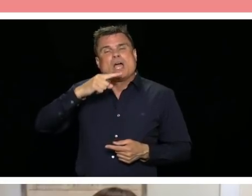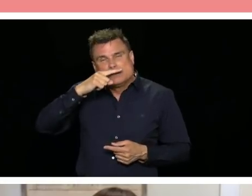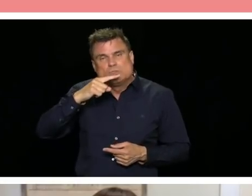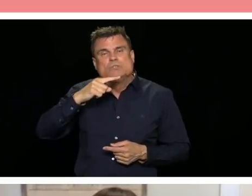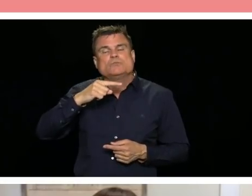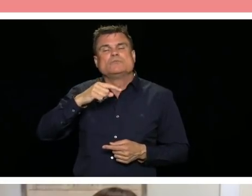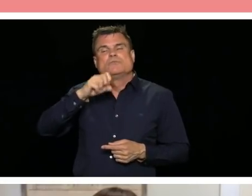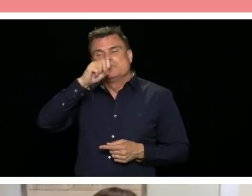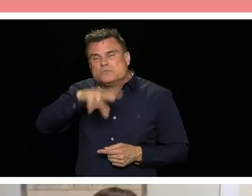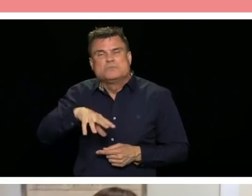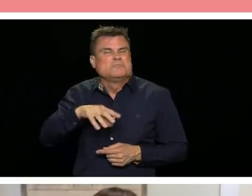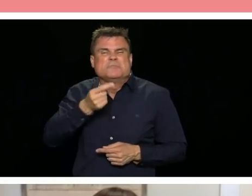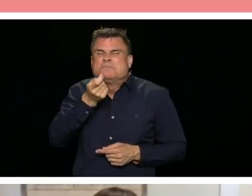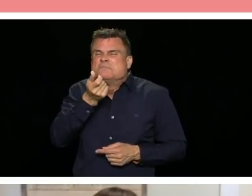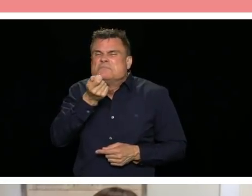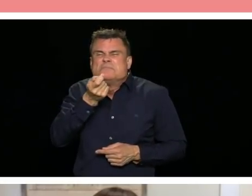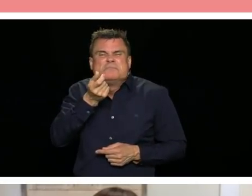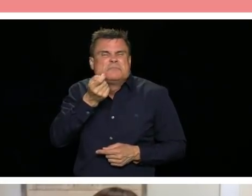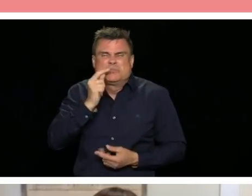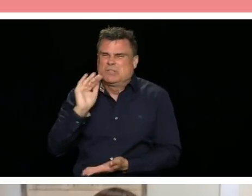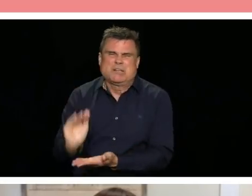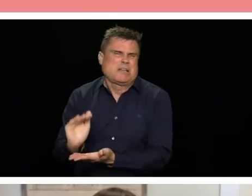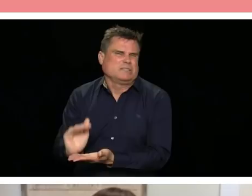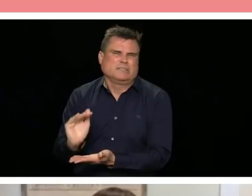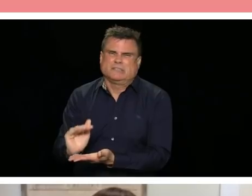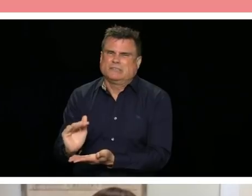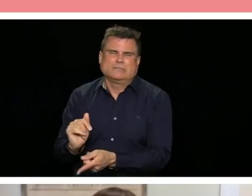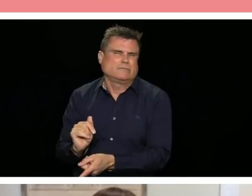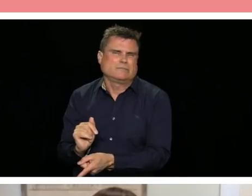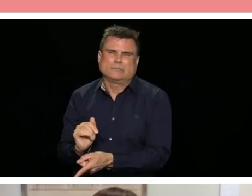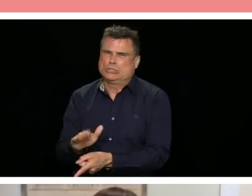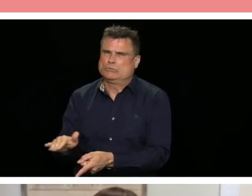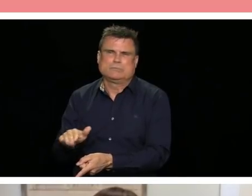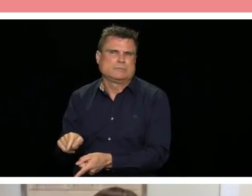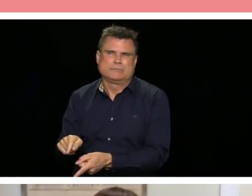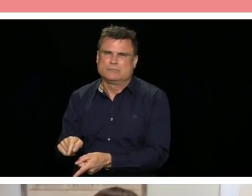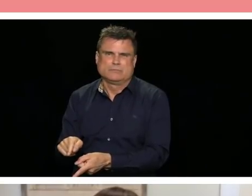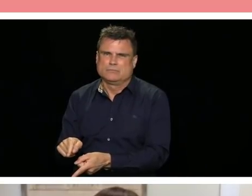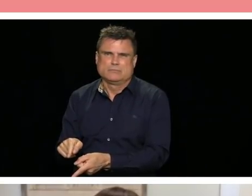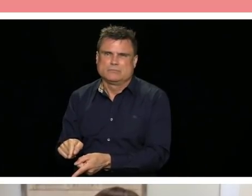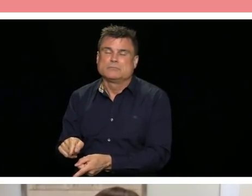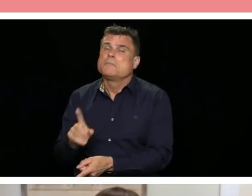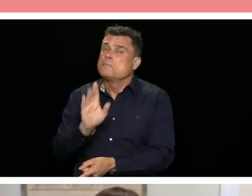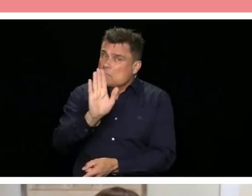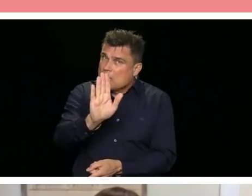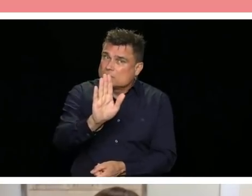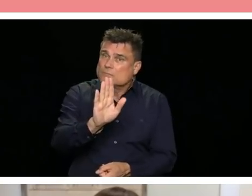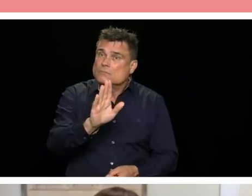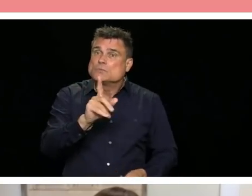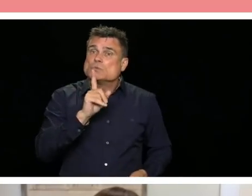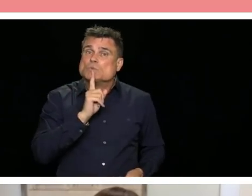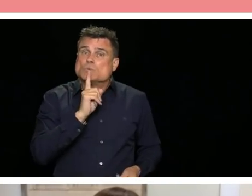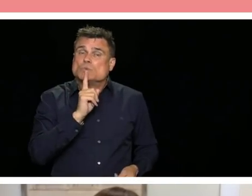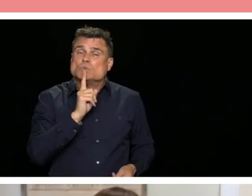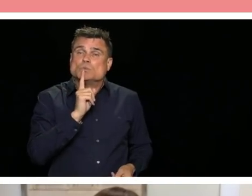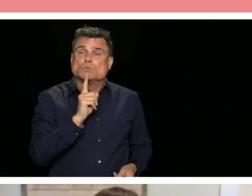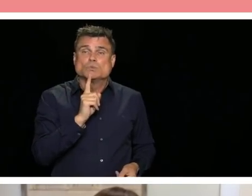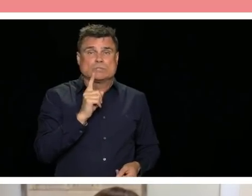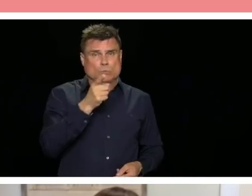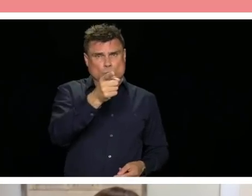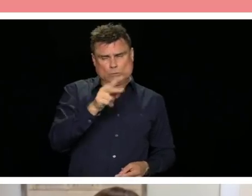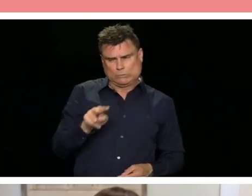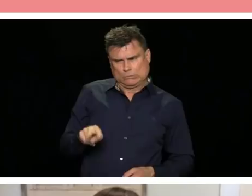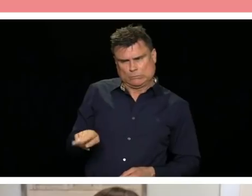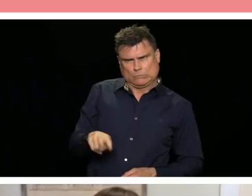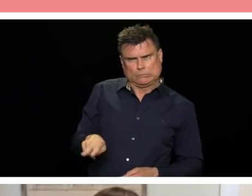haven't sorted out what it is yet, it's probably best that they don't go and visit their grandparents. But if they're well, and you know what well is,